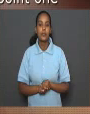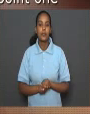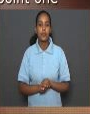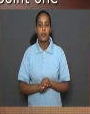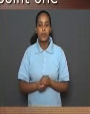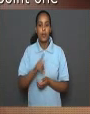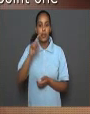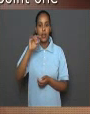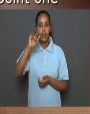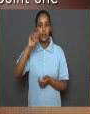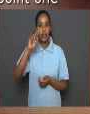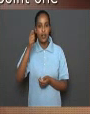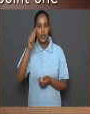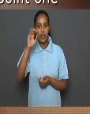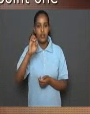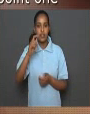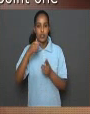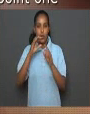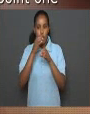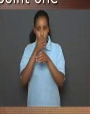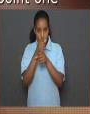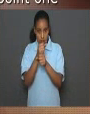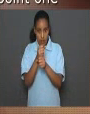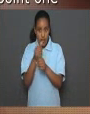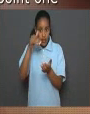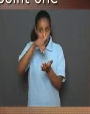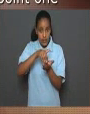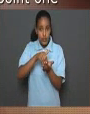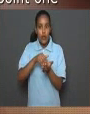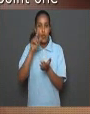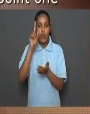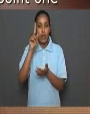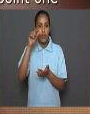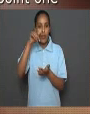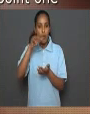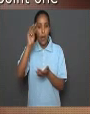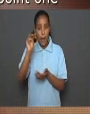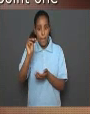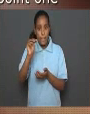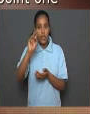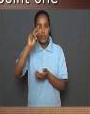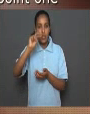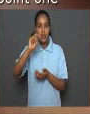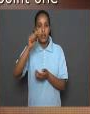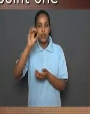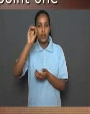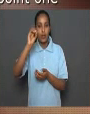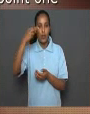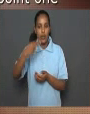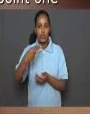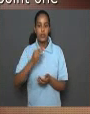Titrate the contents against 0.1 m of sodium